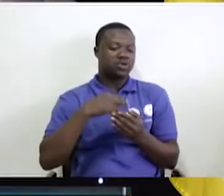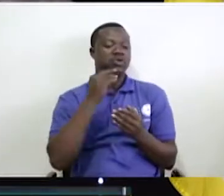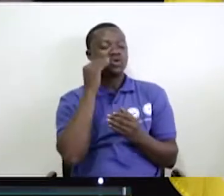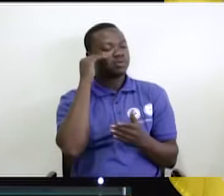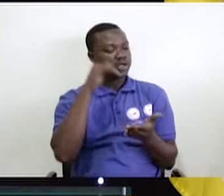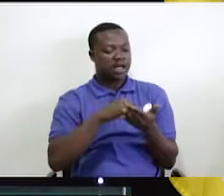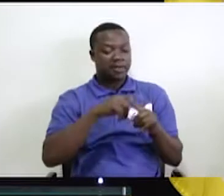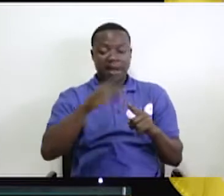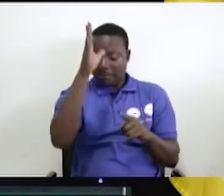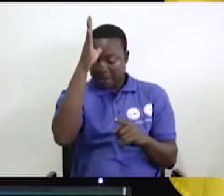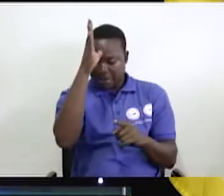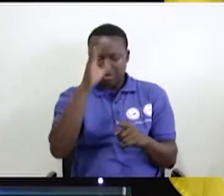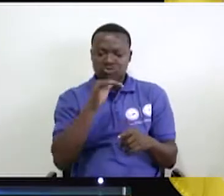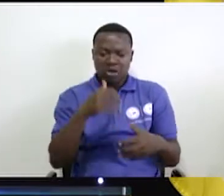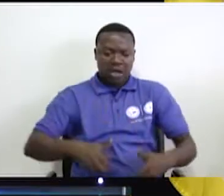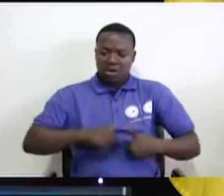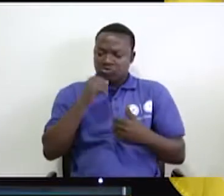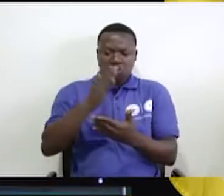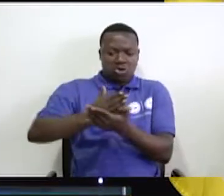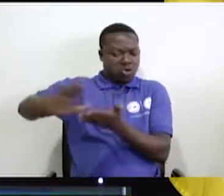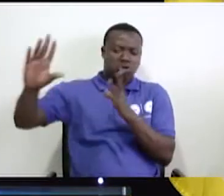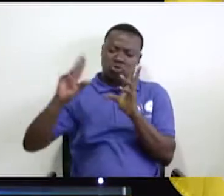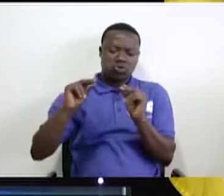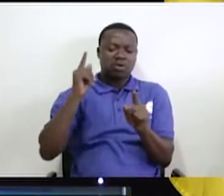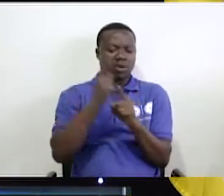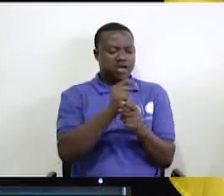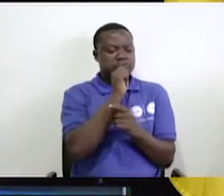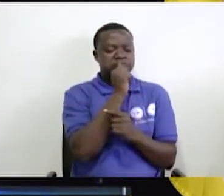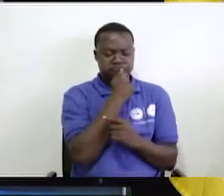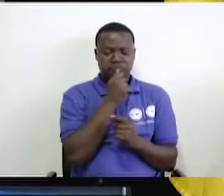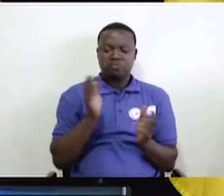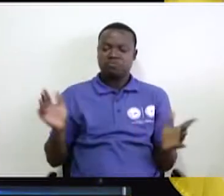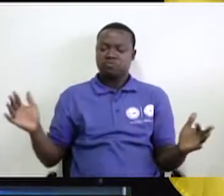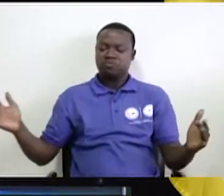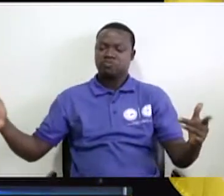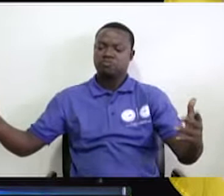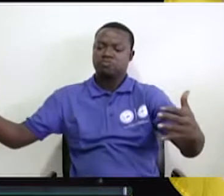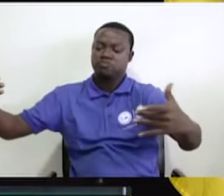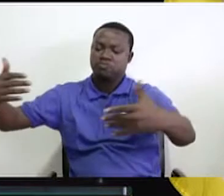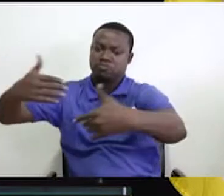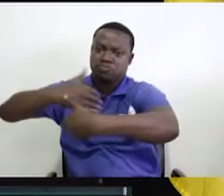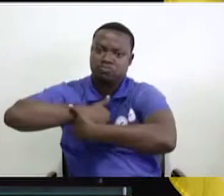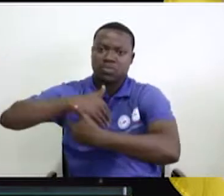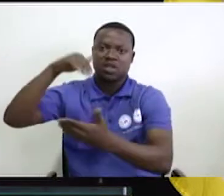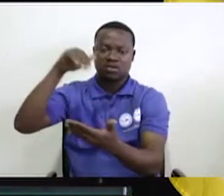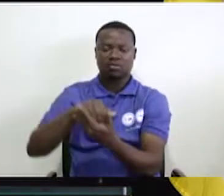had all the patience to go and then even meet him before he got home.